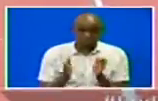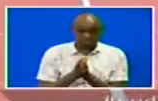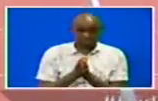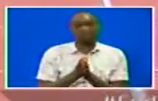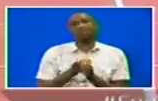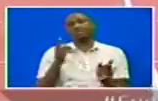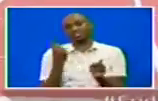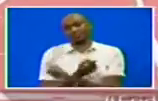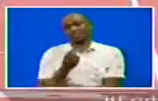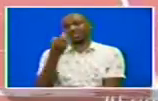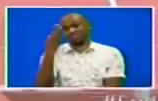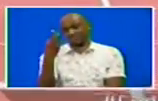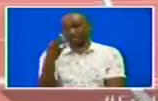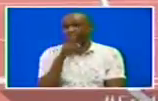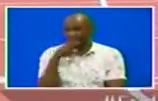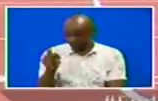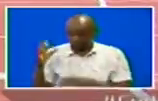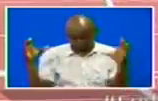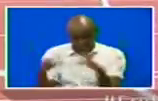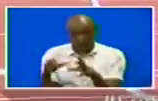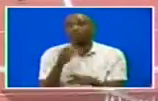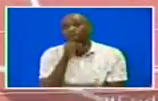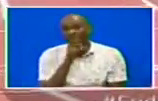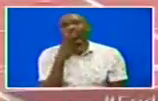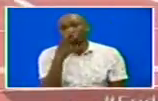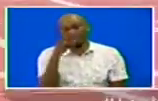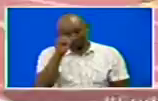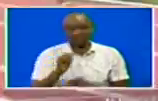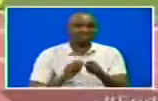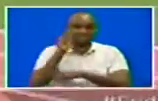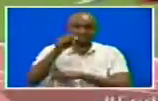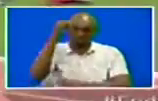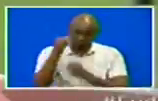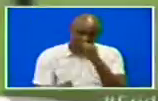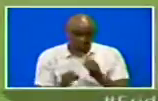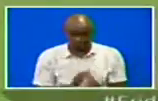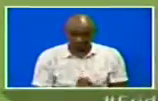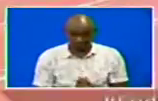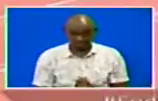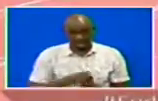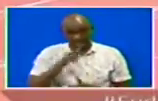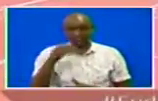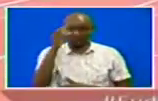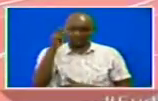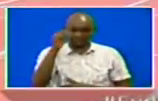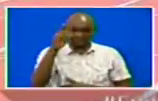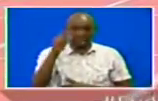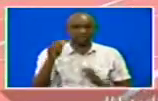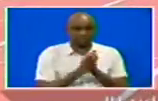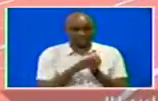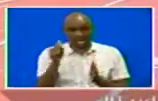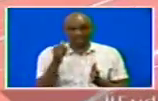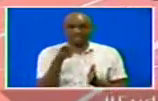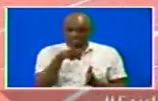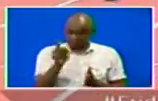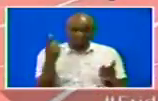Michael Kipkoech and Stephen Tenai booked themselves a slot in the 400-meter hurdles finals. Ferdinand Omanyala and Boniface Chitai won in